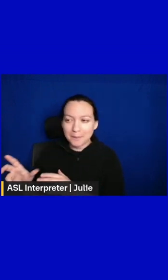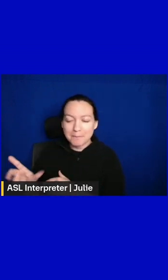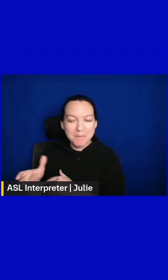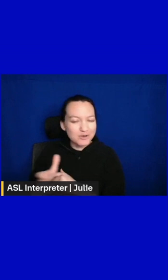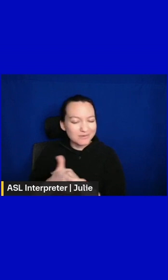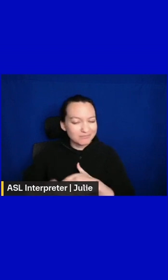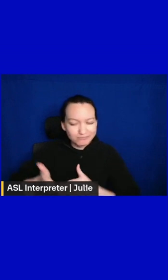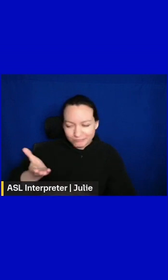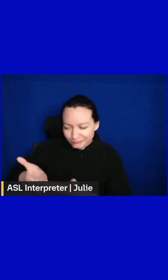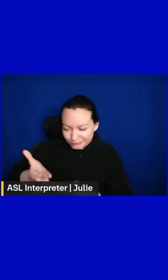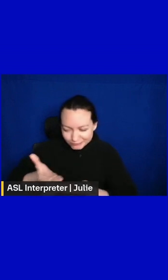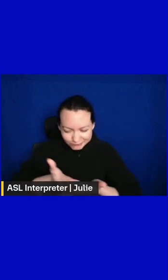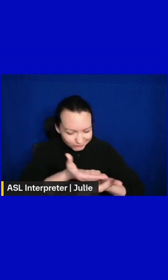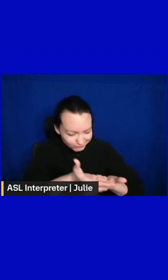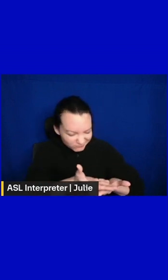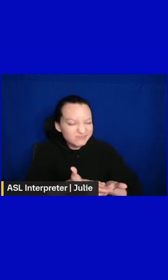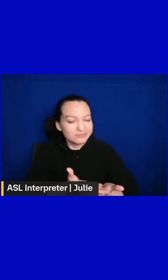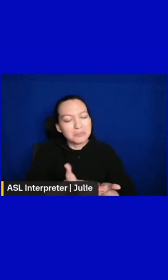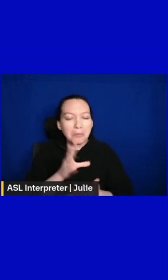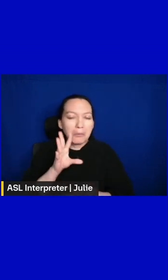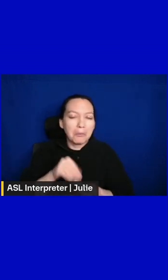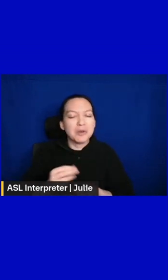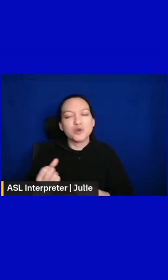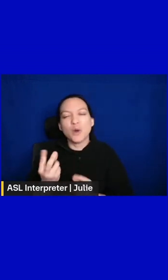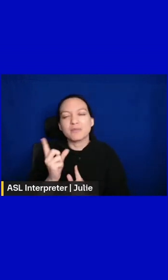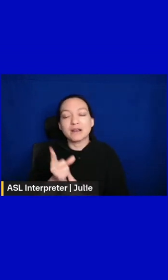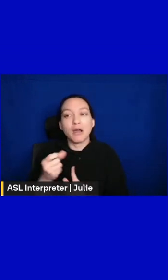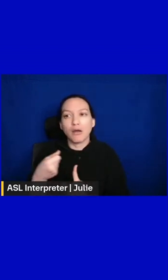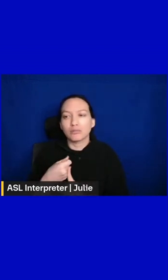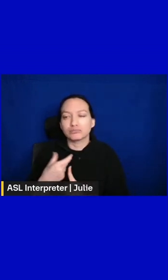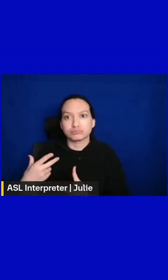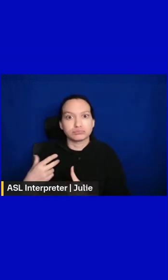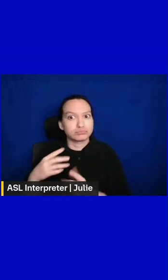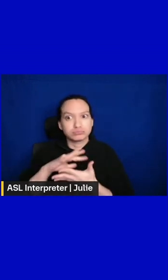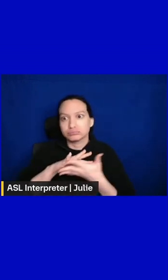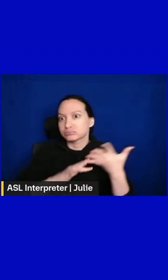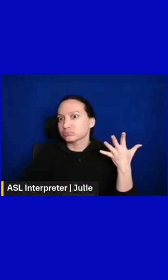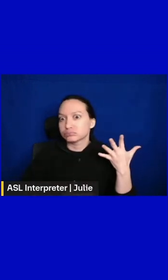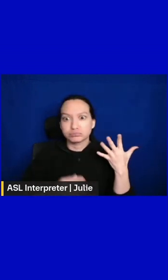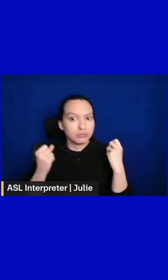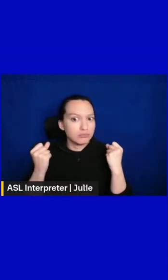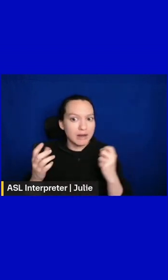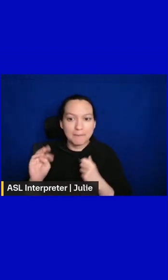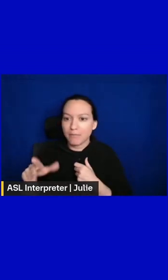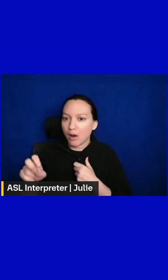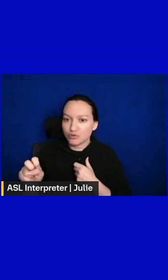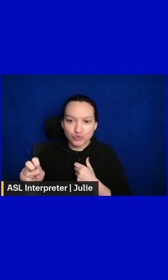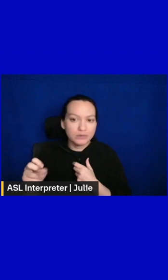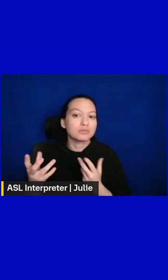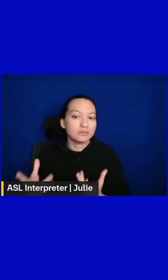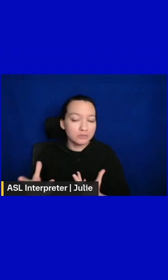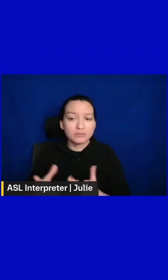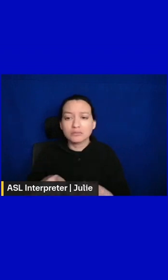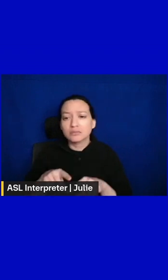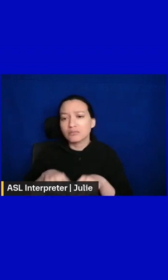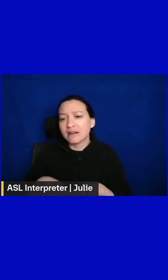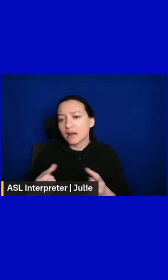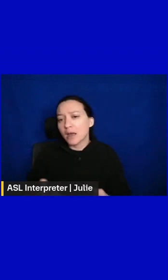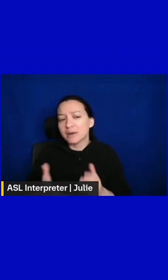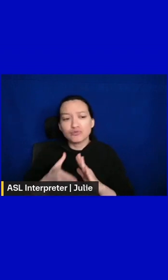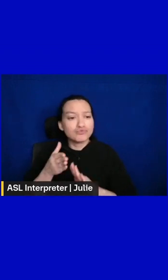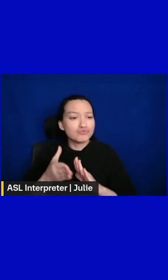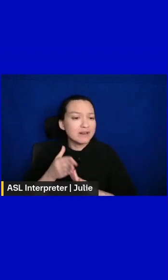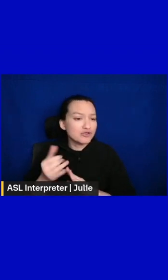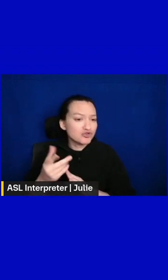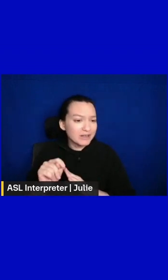them in about 12 minutes. Now we can expand this to as many modules as we want. And it's really based on how many run agents you have